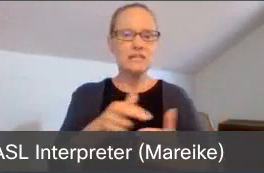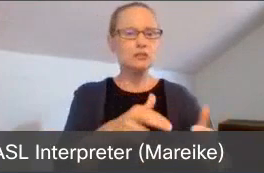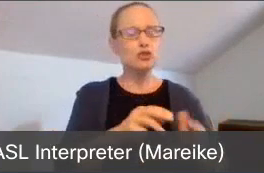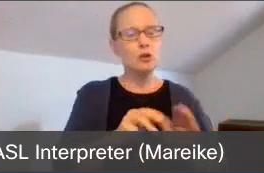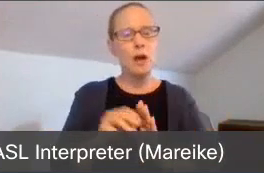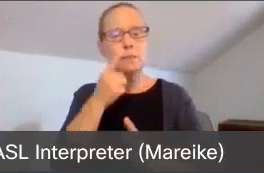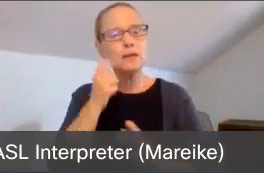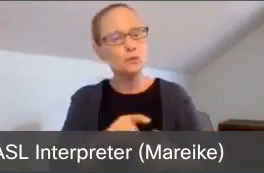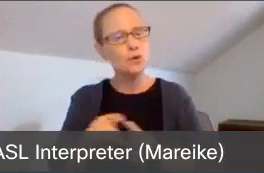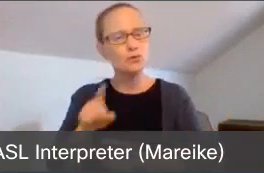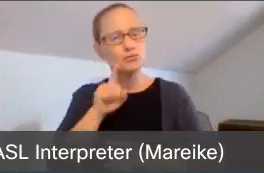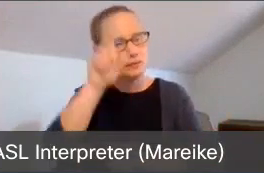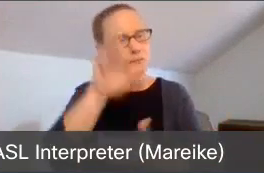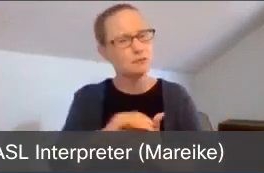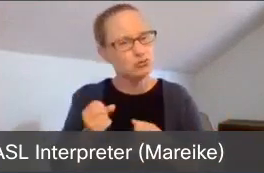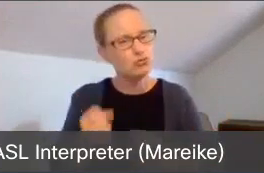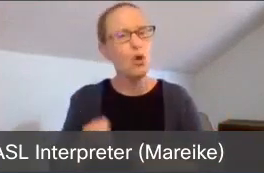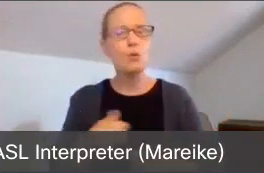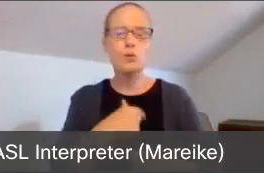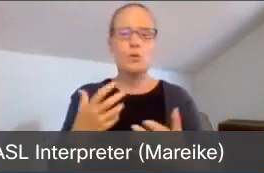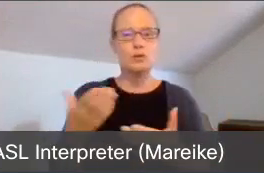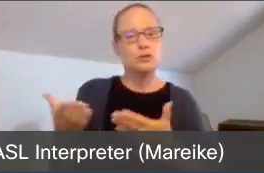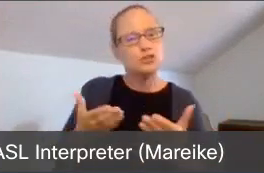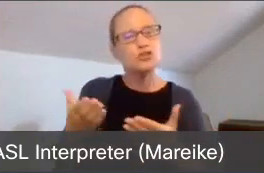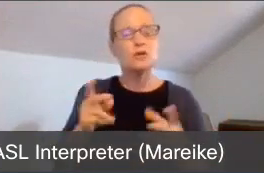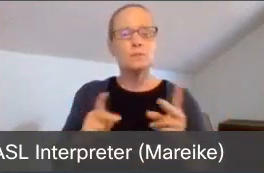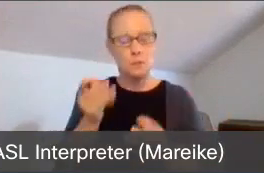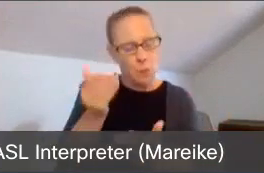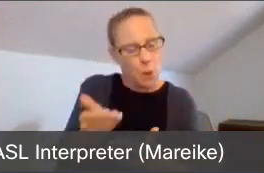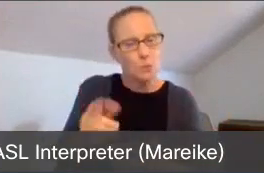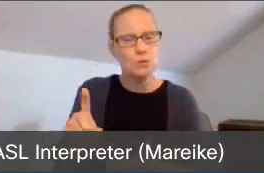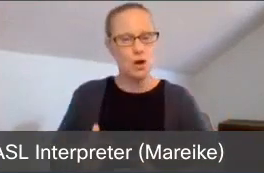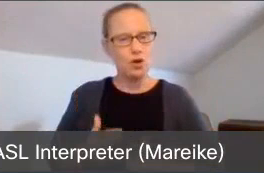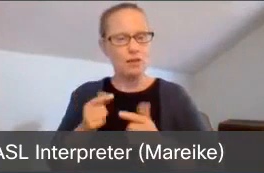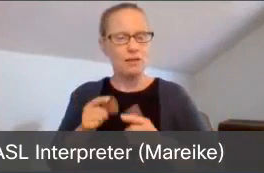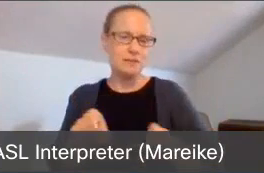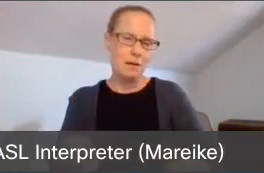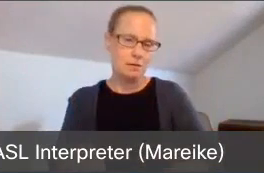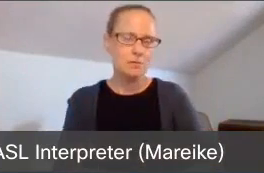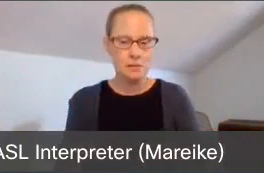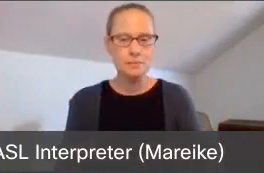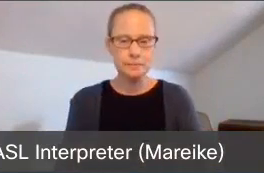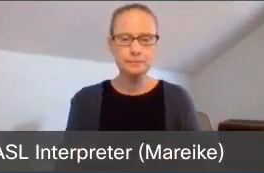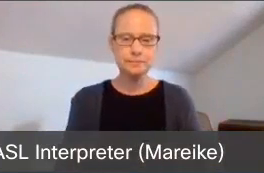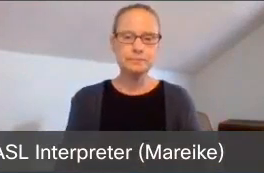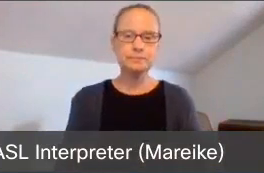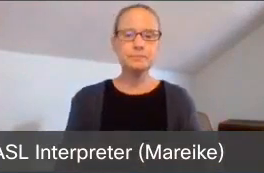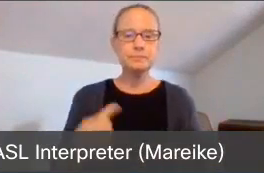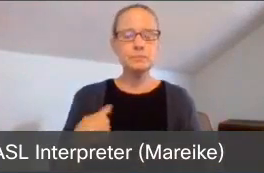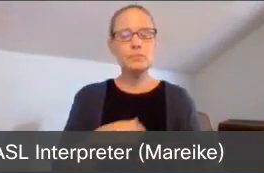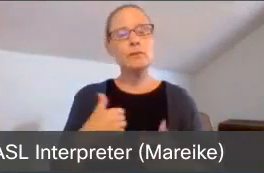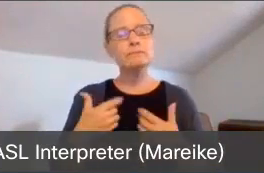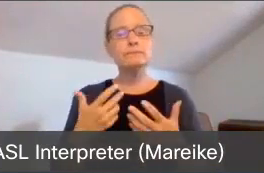also really believe that we want to service people as close to their home communities as possible. And so we